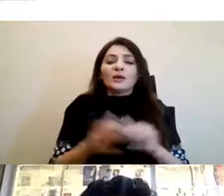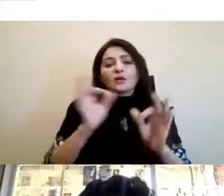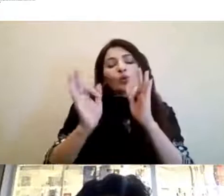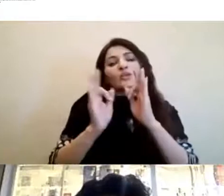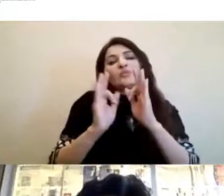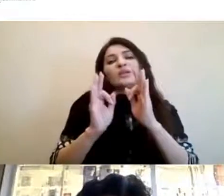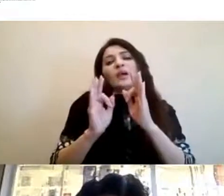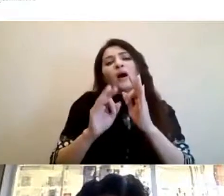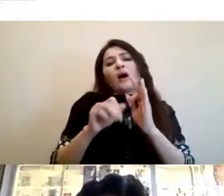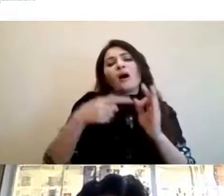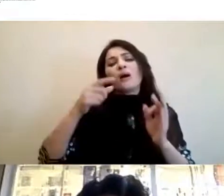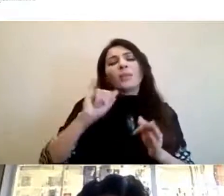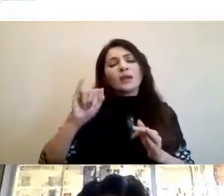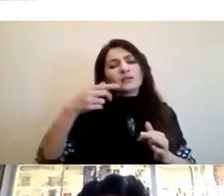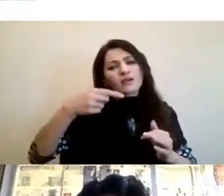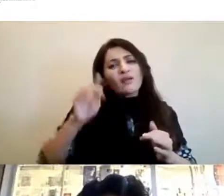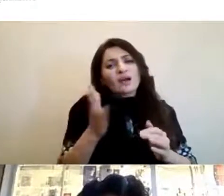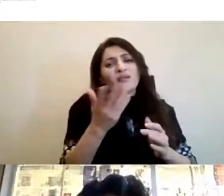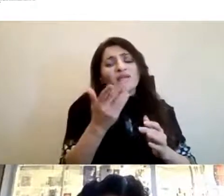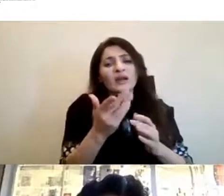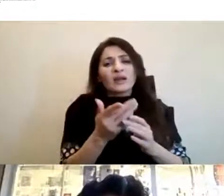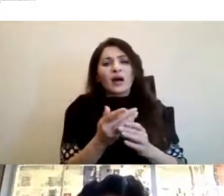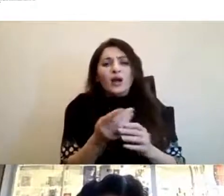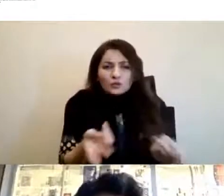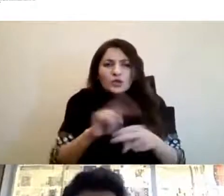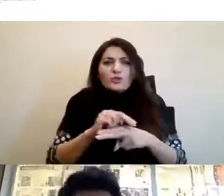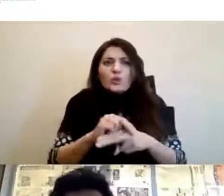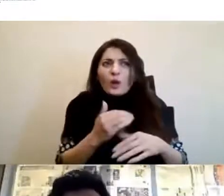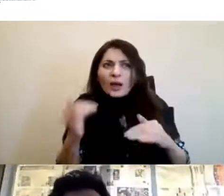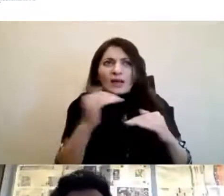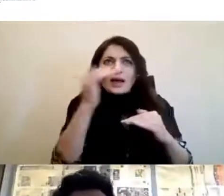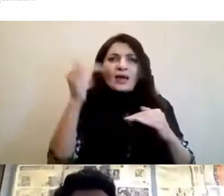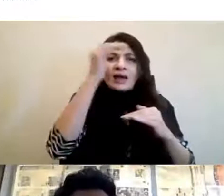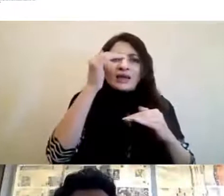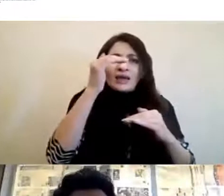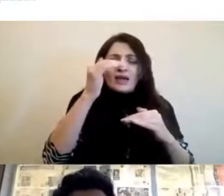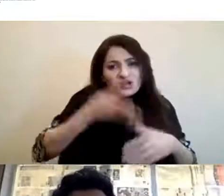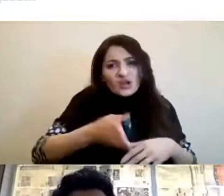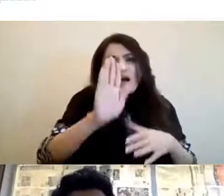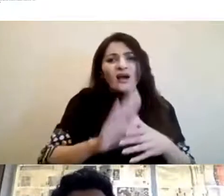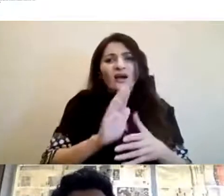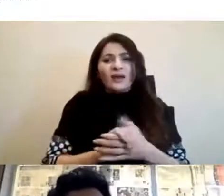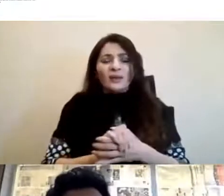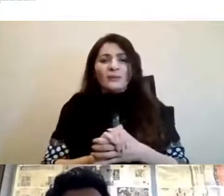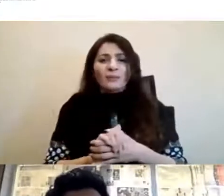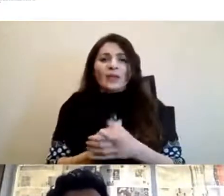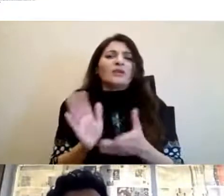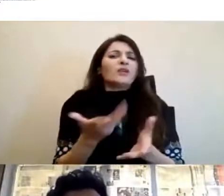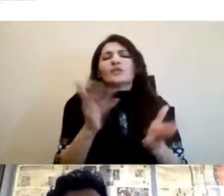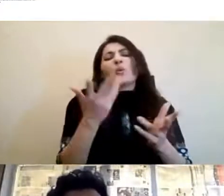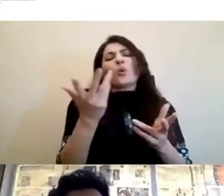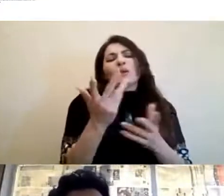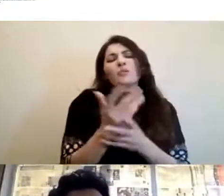transformed, along with the embedded technologies that one finds in Android and Apple. There are so many